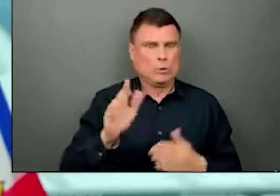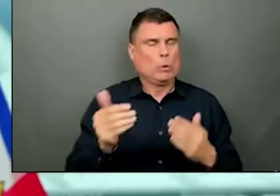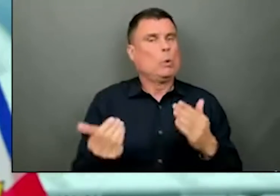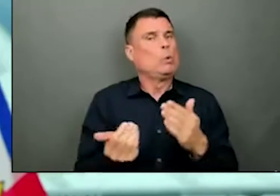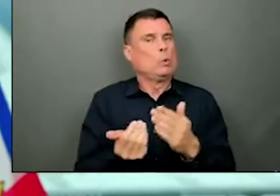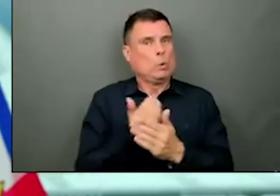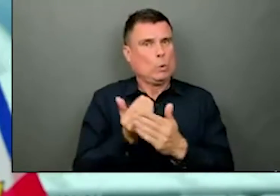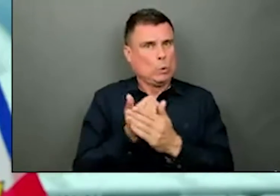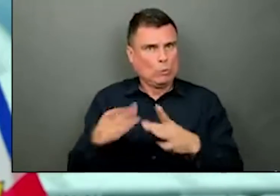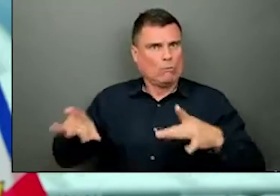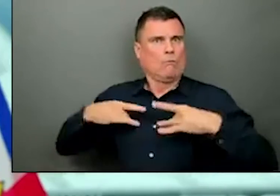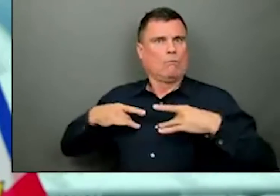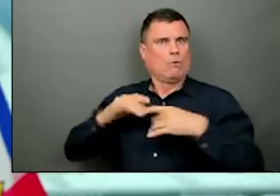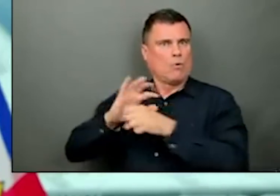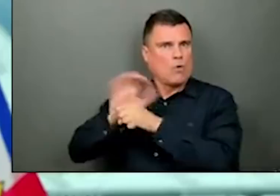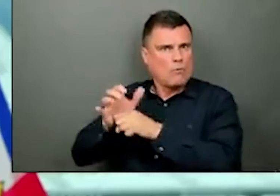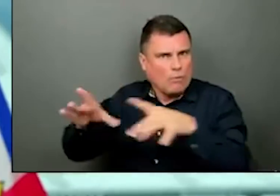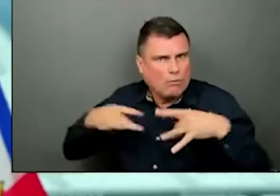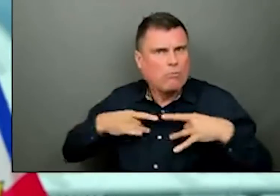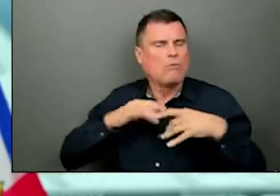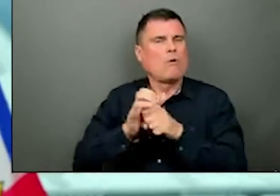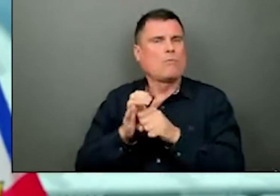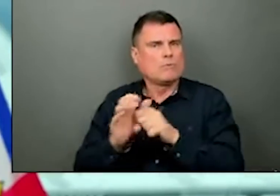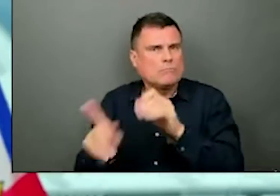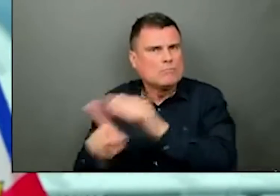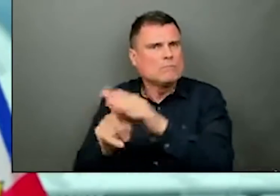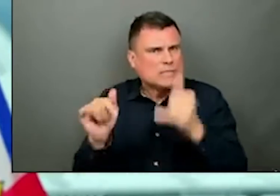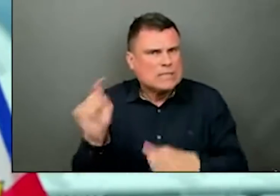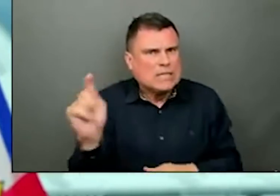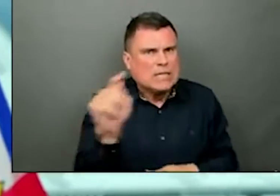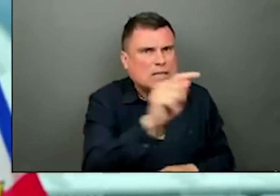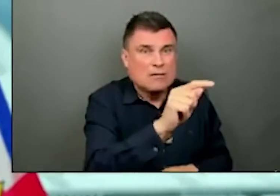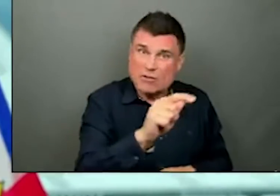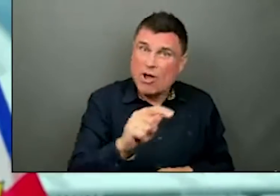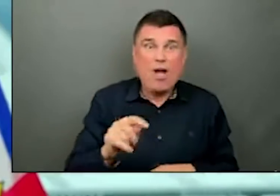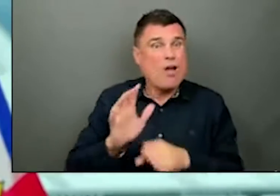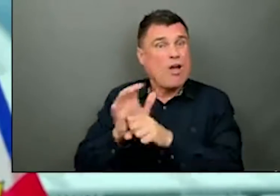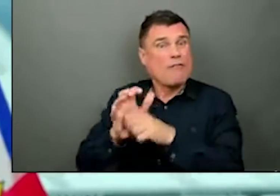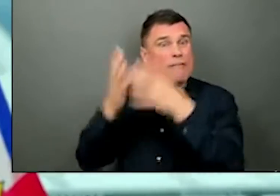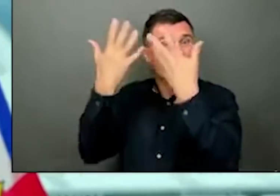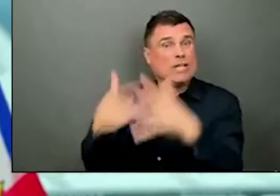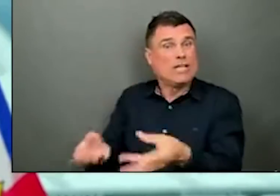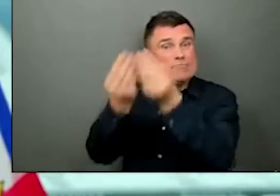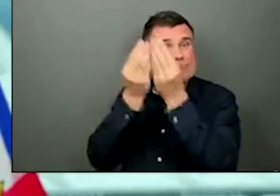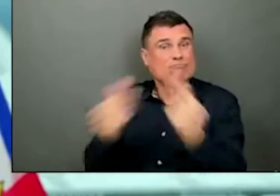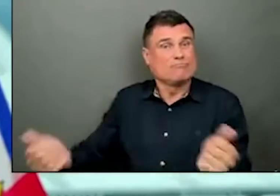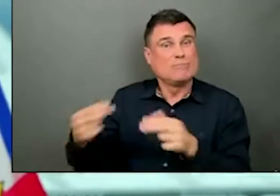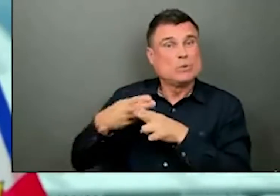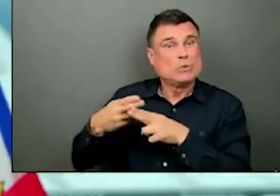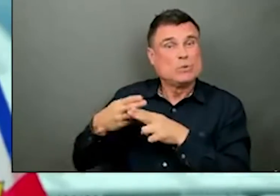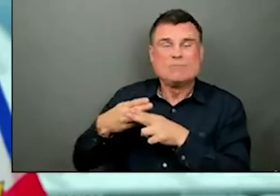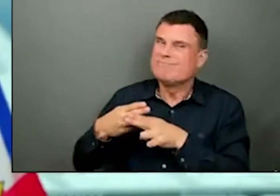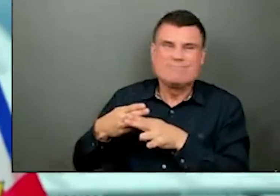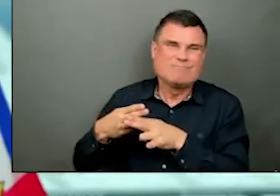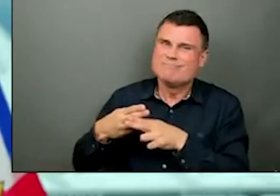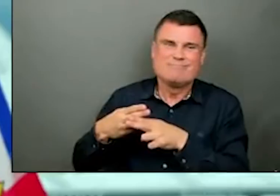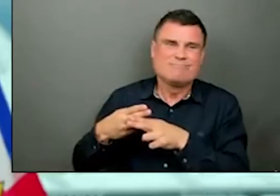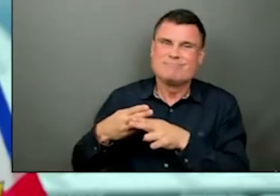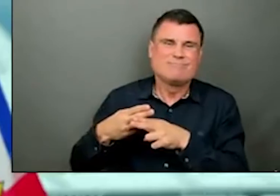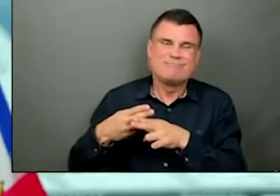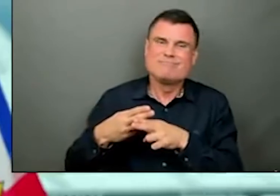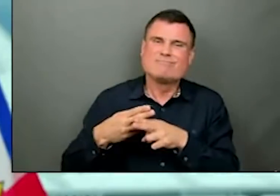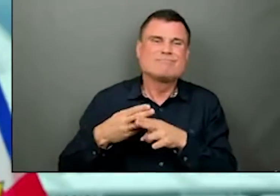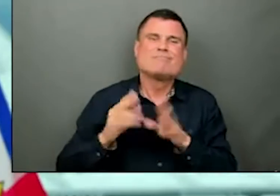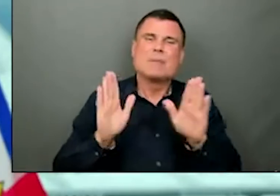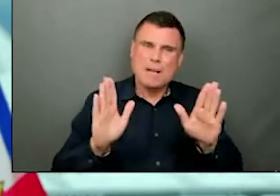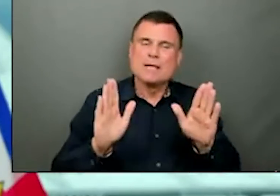transmission and stop the chance that it's going to spread to large numbers of people. And the things that we are doing are making a difference, and